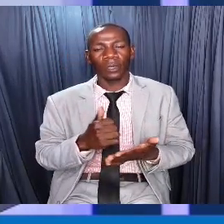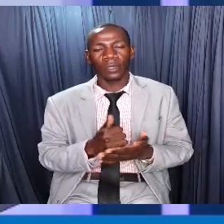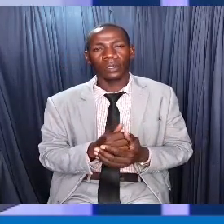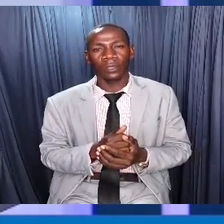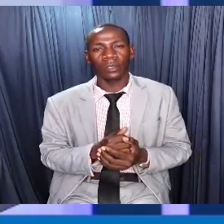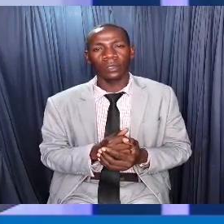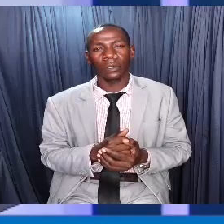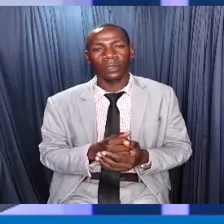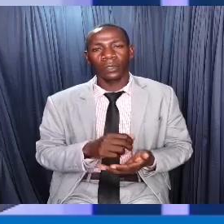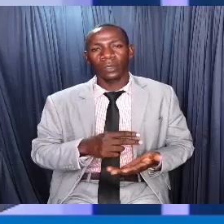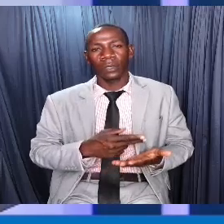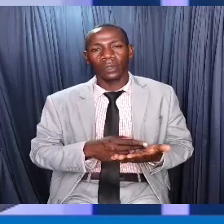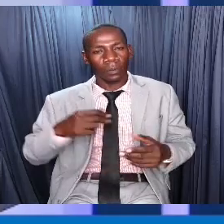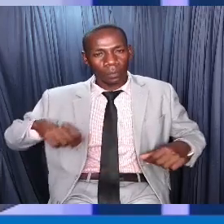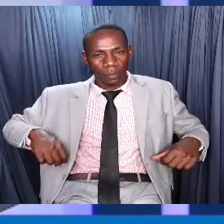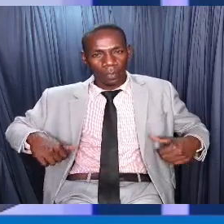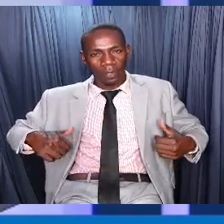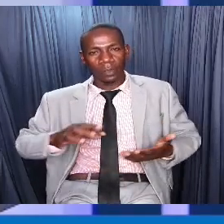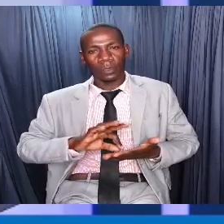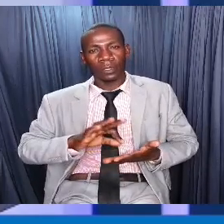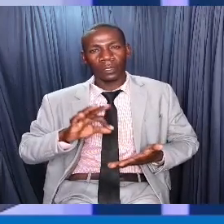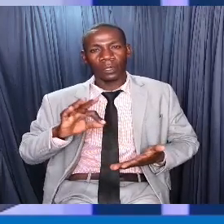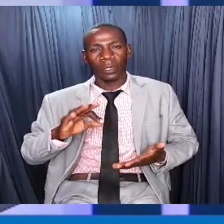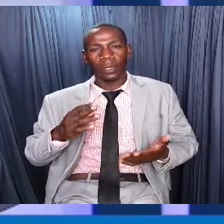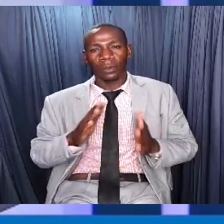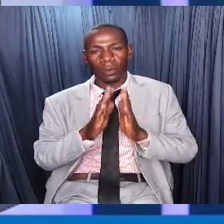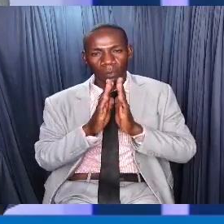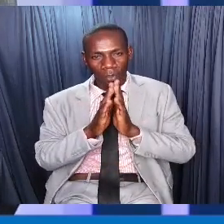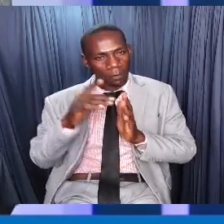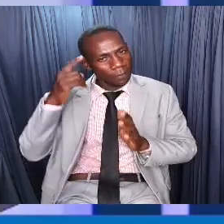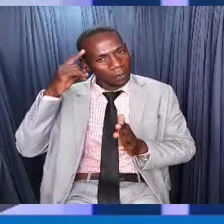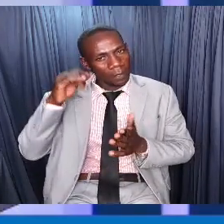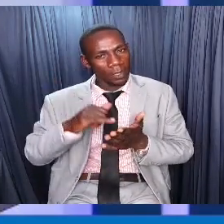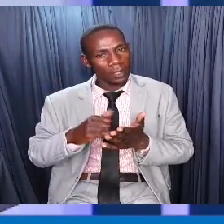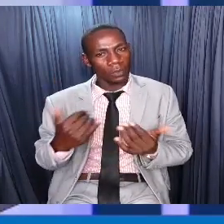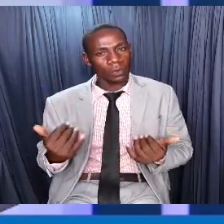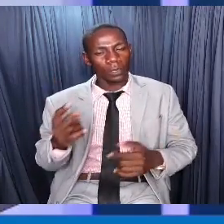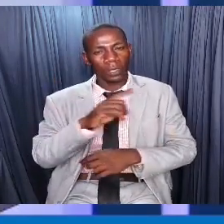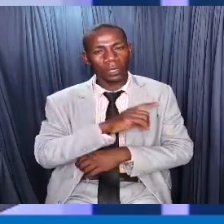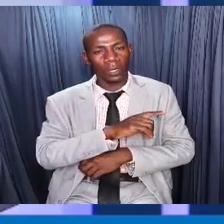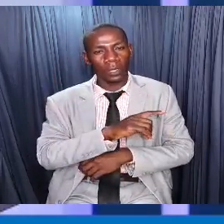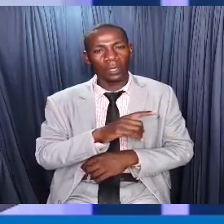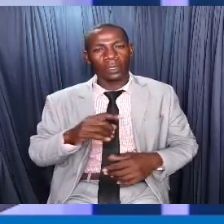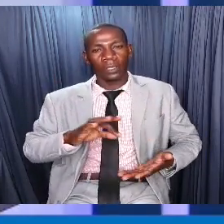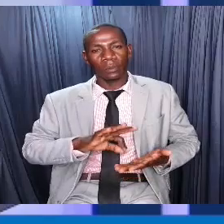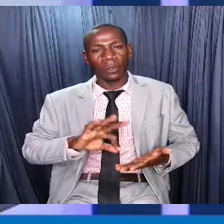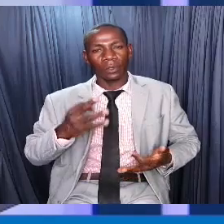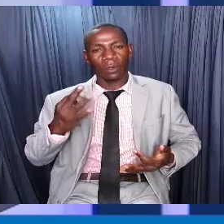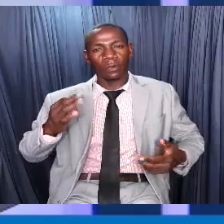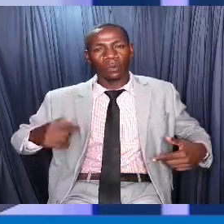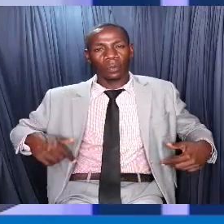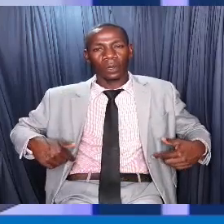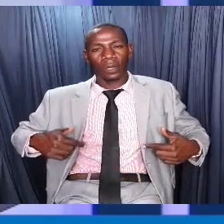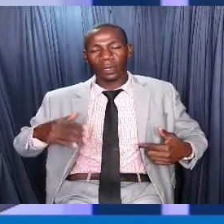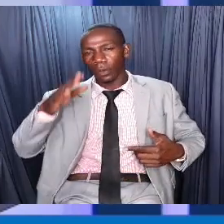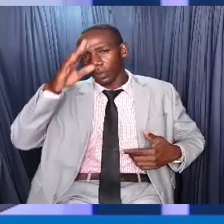Amen. That's this spirit of pride. Today we'll pray for it deeply. Roho ya kiburi. Spirit of pride. Mungu